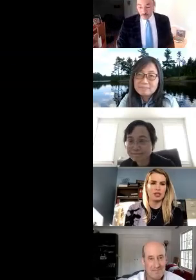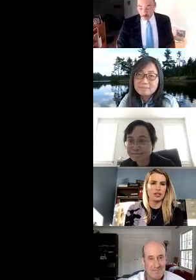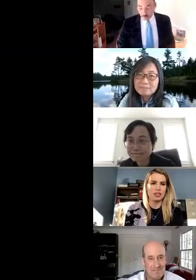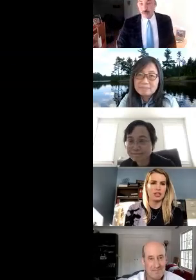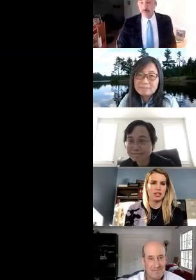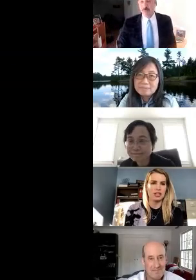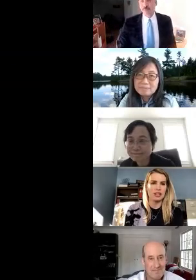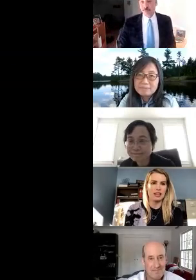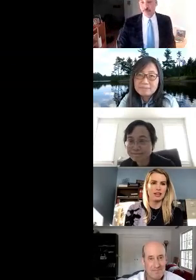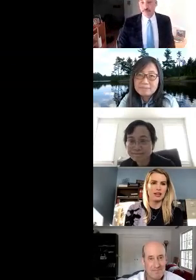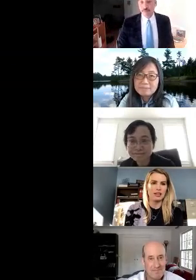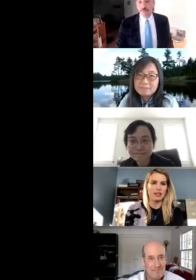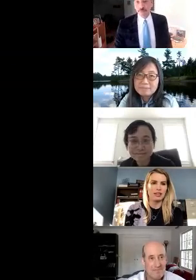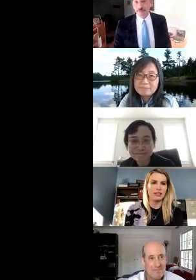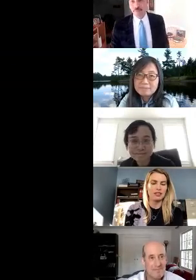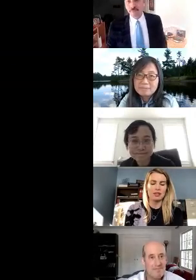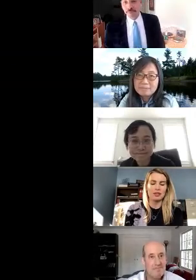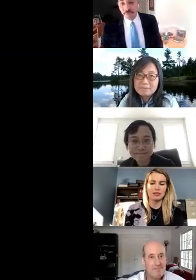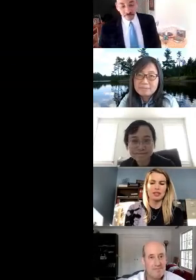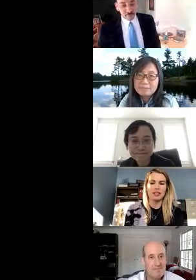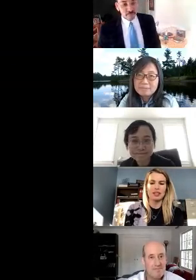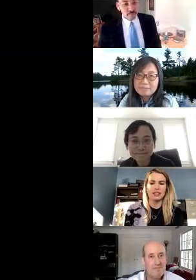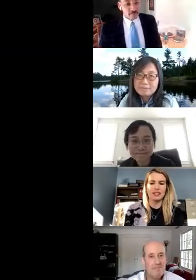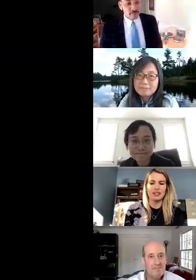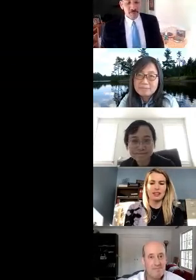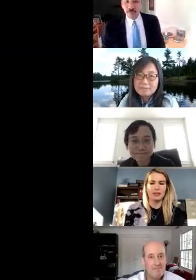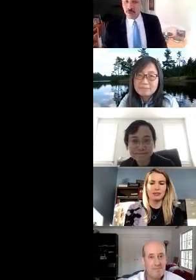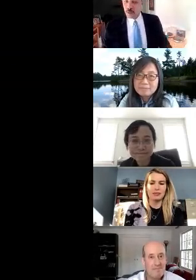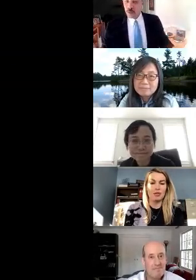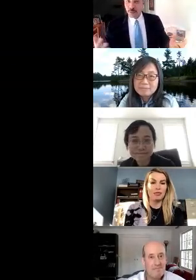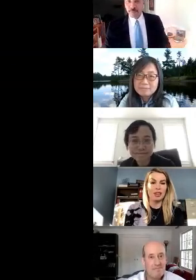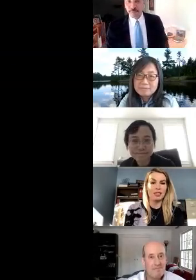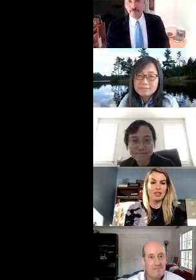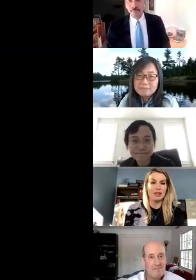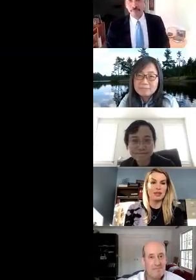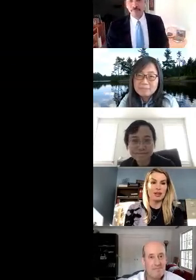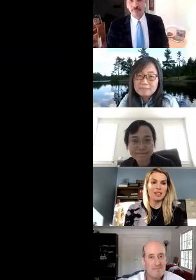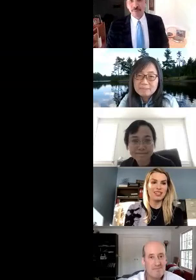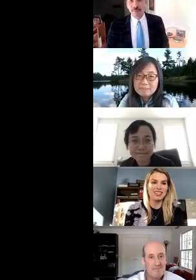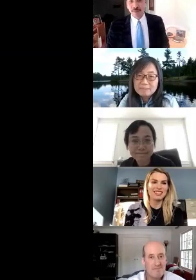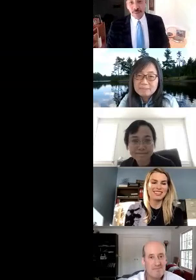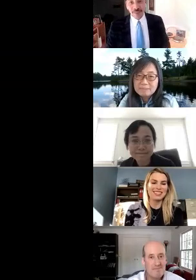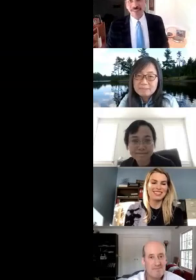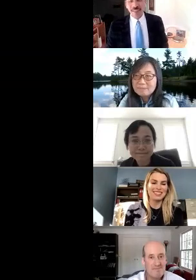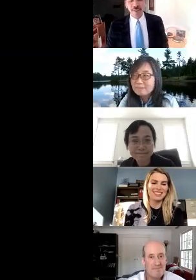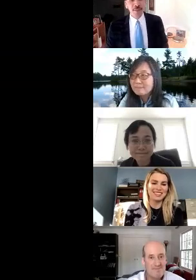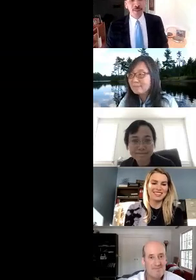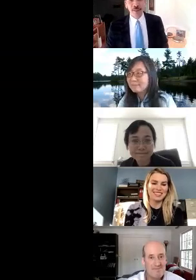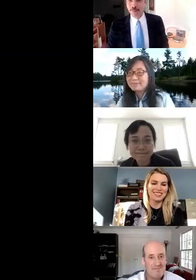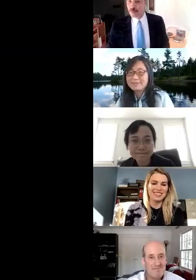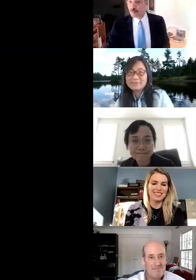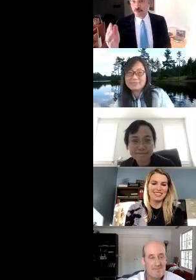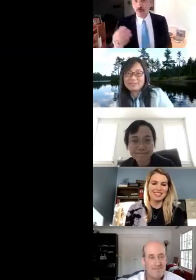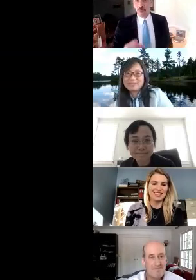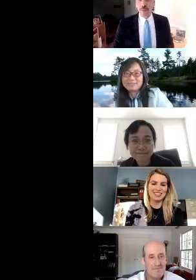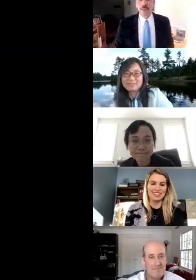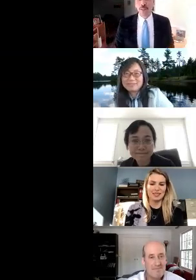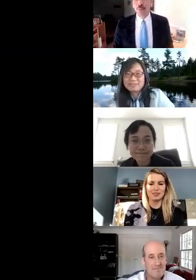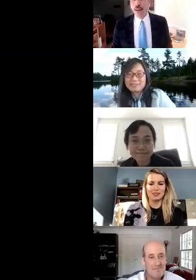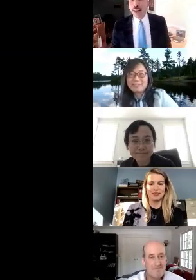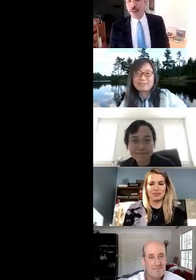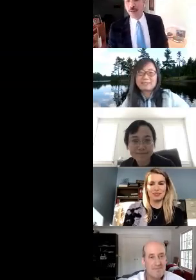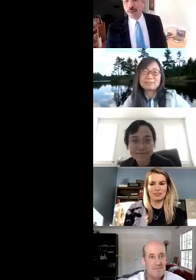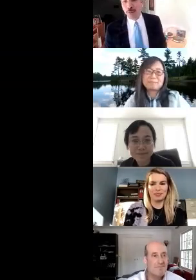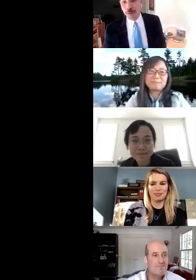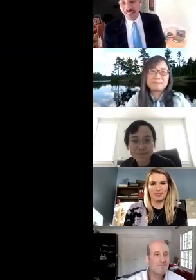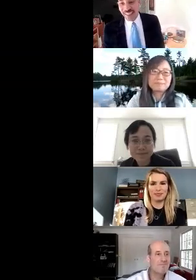presidential session at ARA this year. So hopefully I'll see you there maybe. Yes, definitely. I'll make sure to come